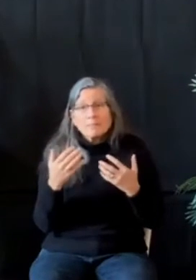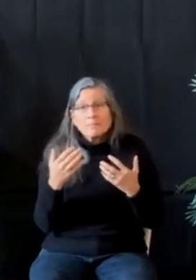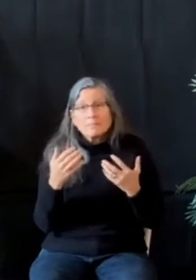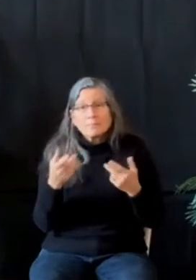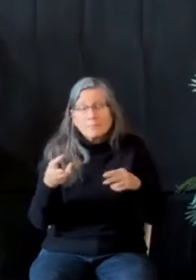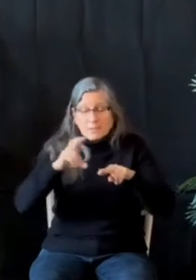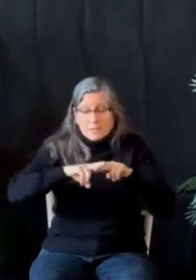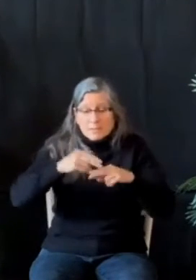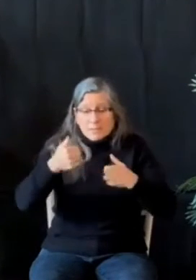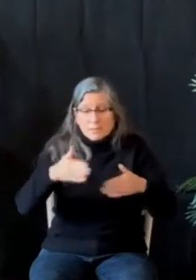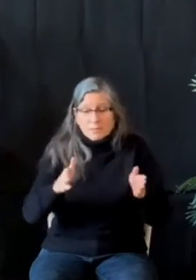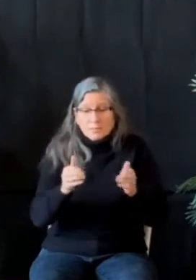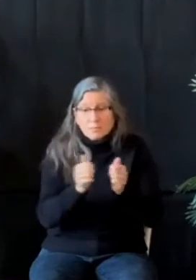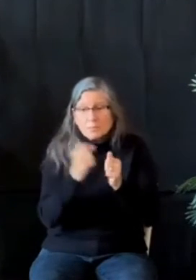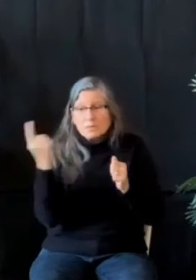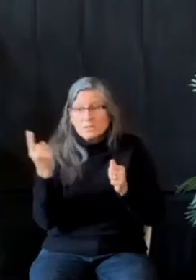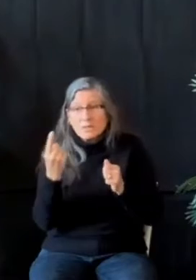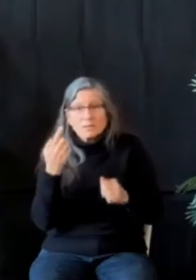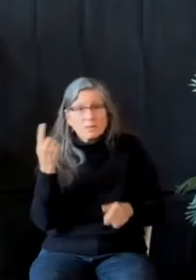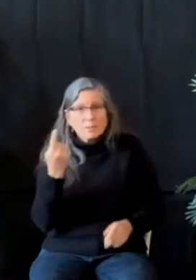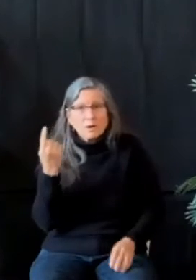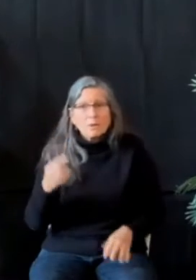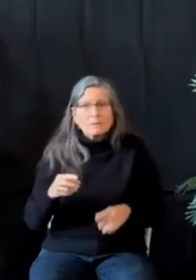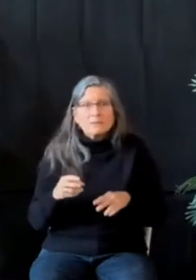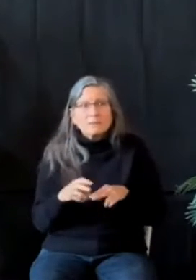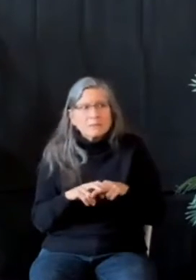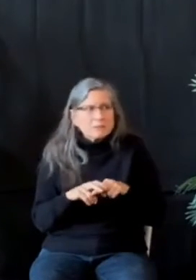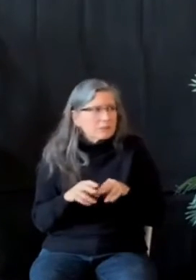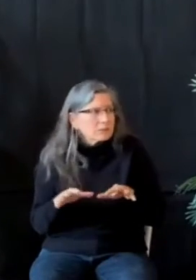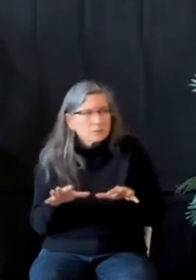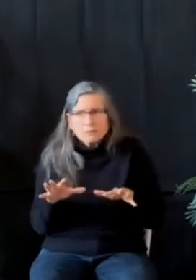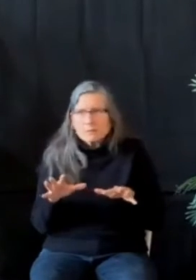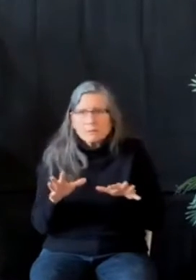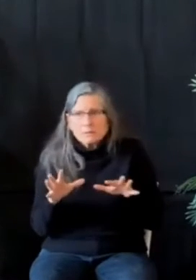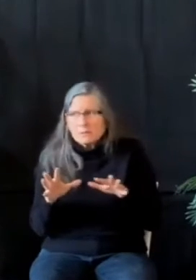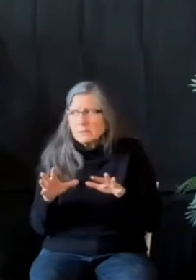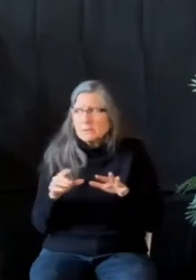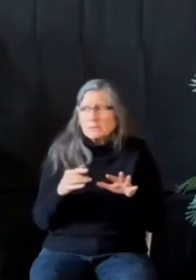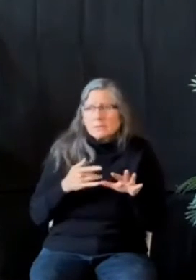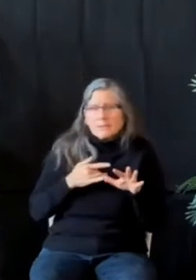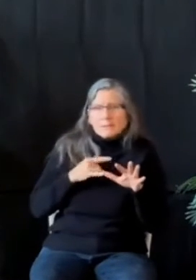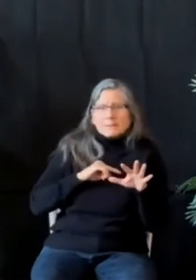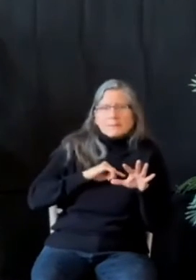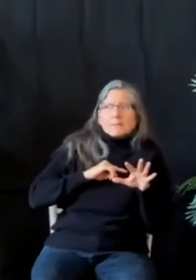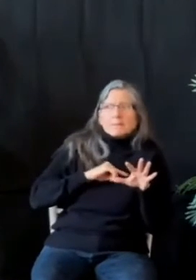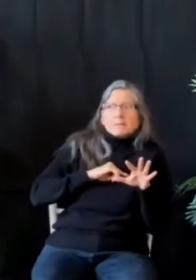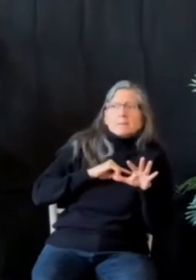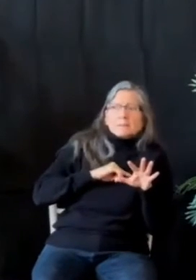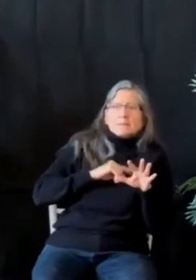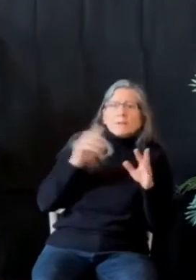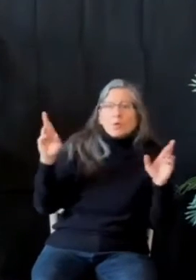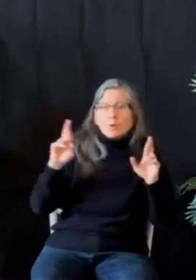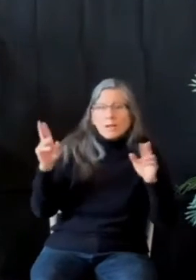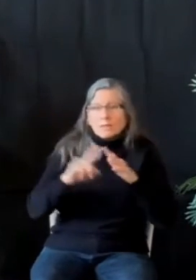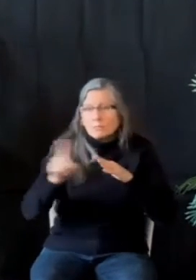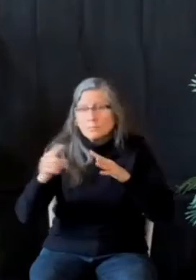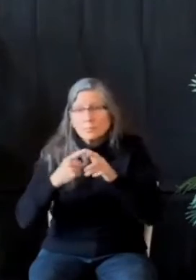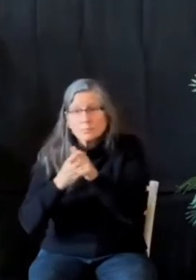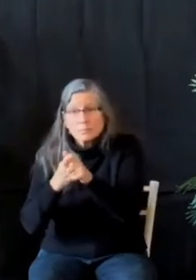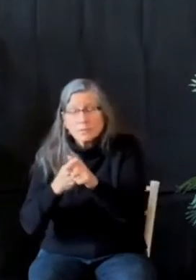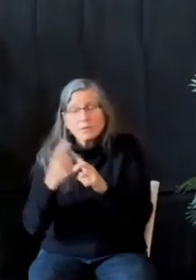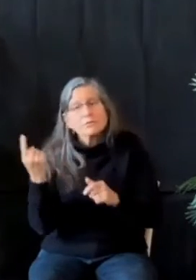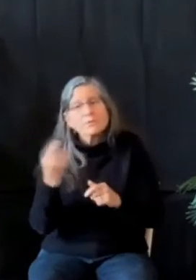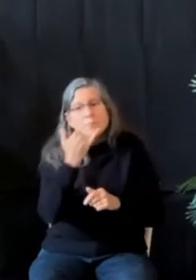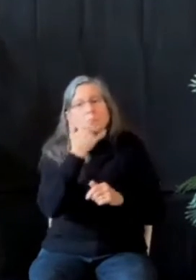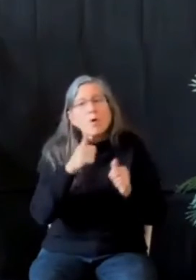ever sat in a room with somebody and somebody's always edgy, always on the edge, they're ready to run. You know, there's something wrong with